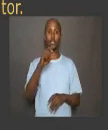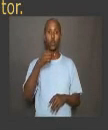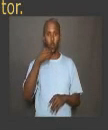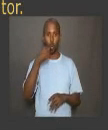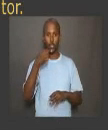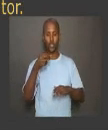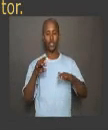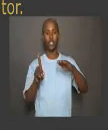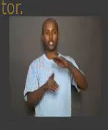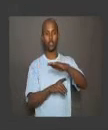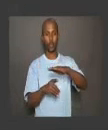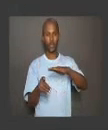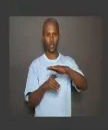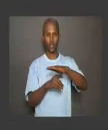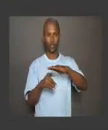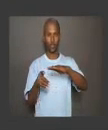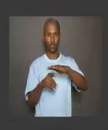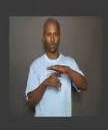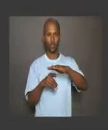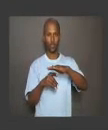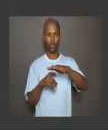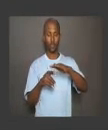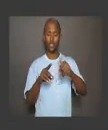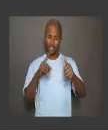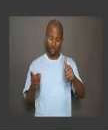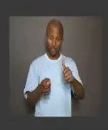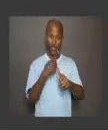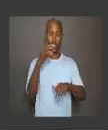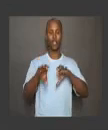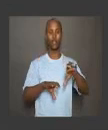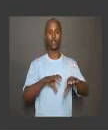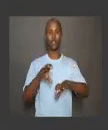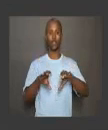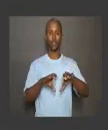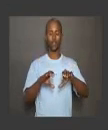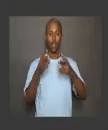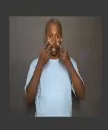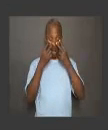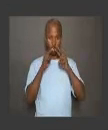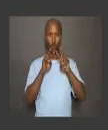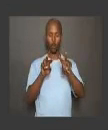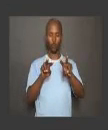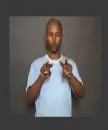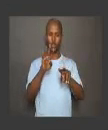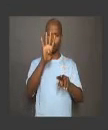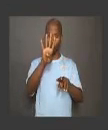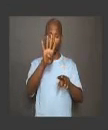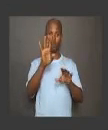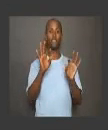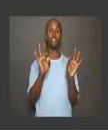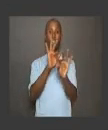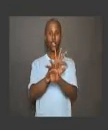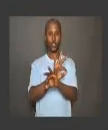the denominator. For our first activity, observe these four functions,